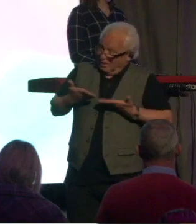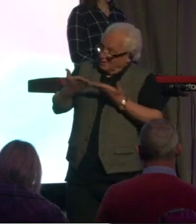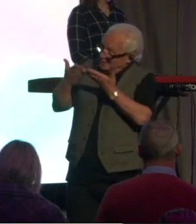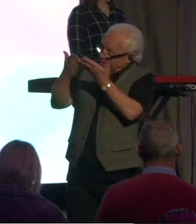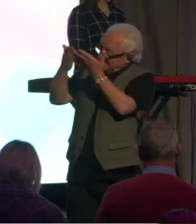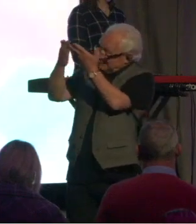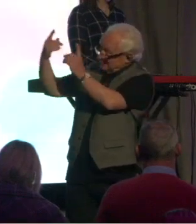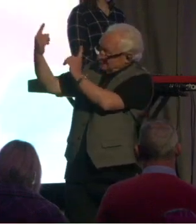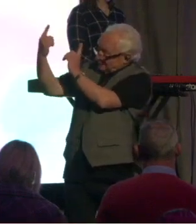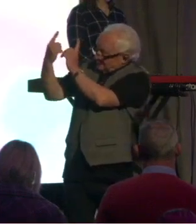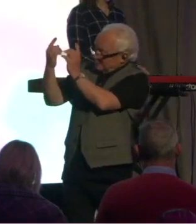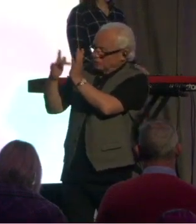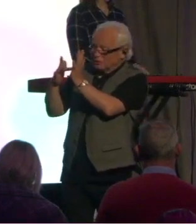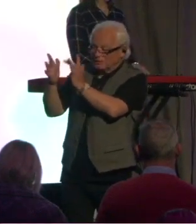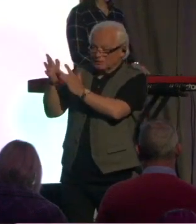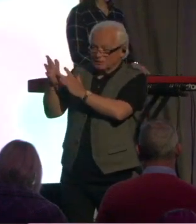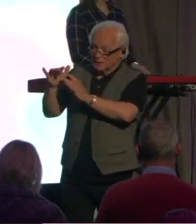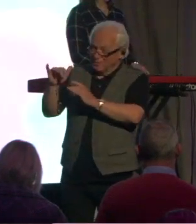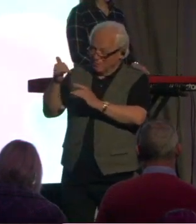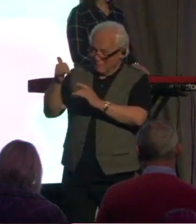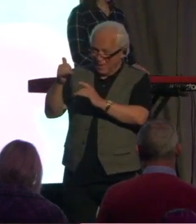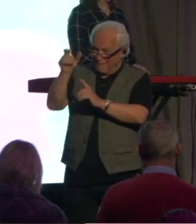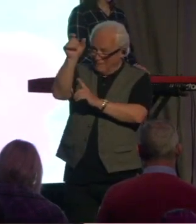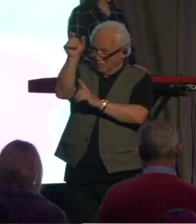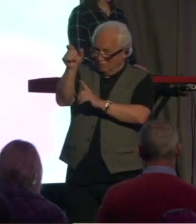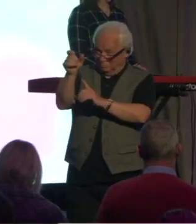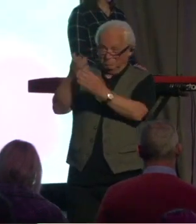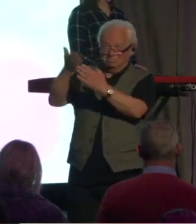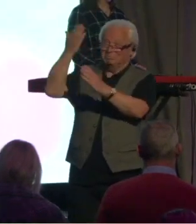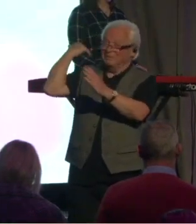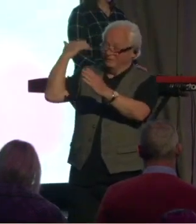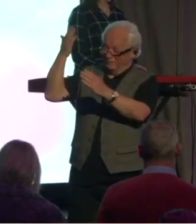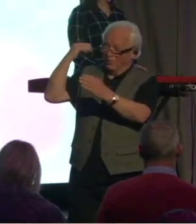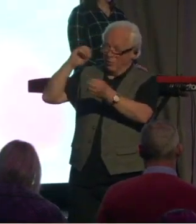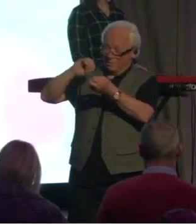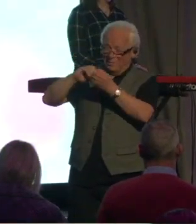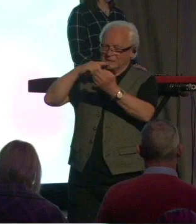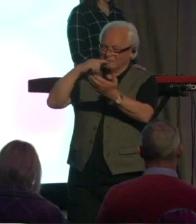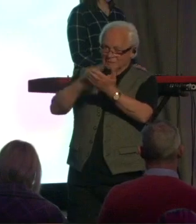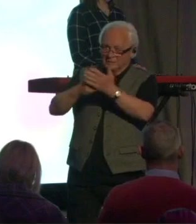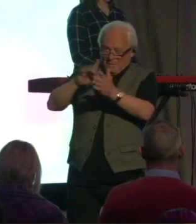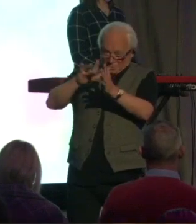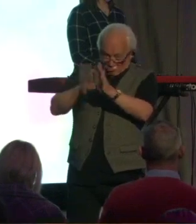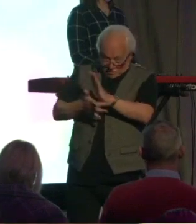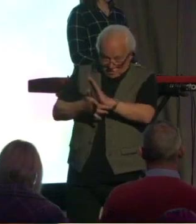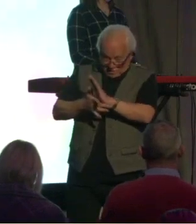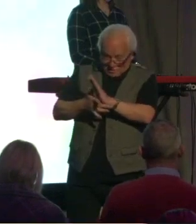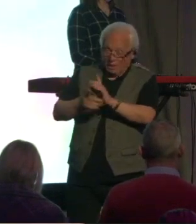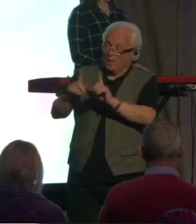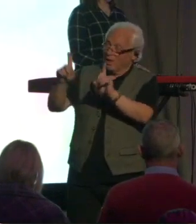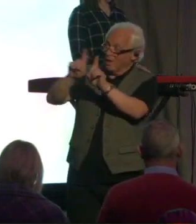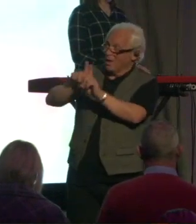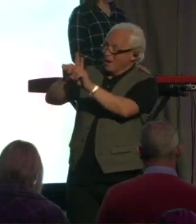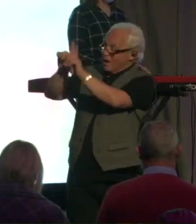from him. You made a decision when you were younger. And you've been trying to do it on your own.